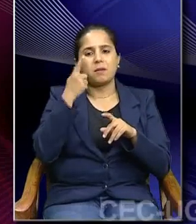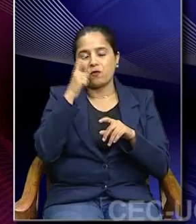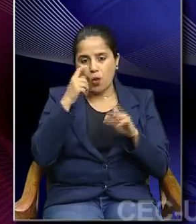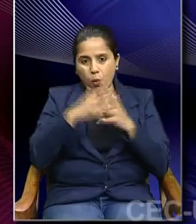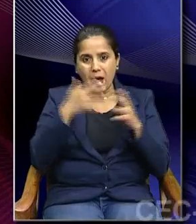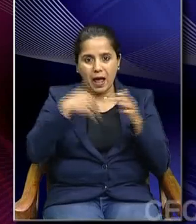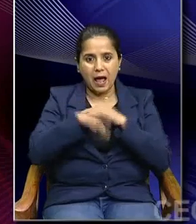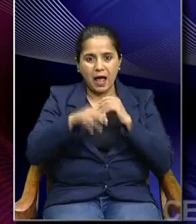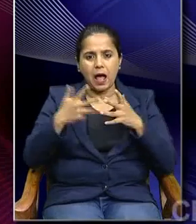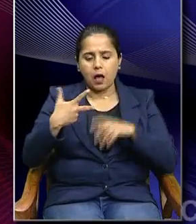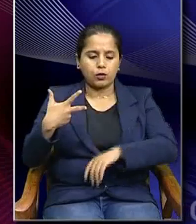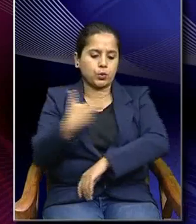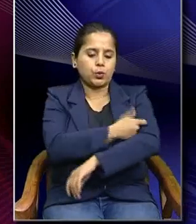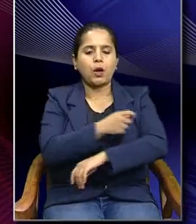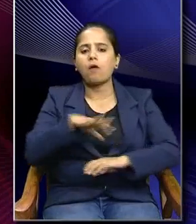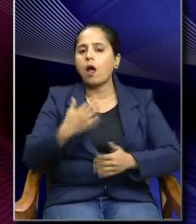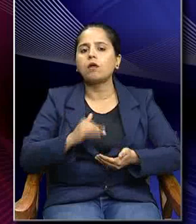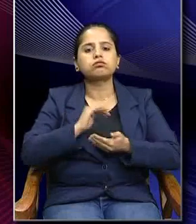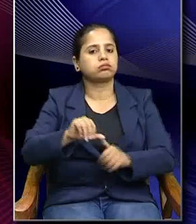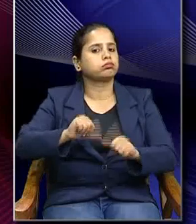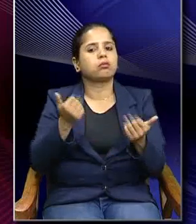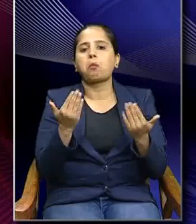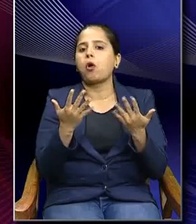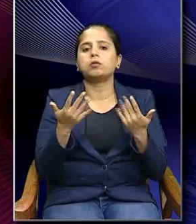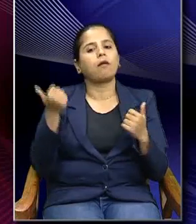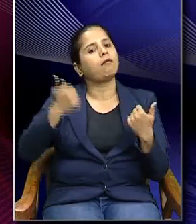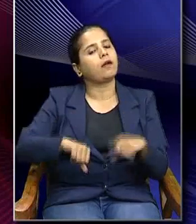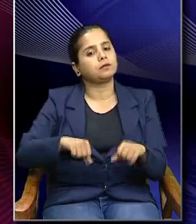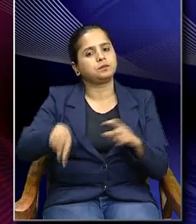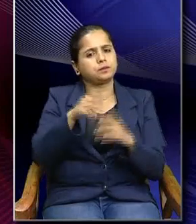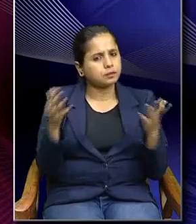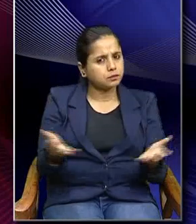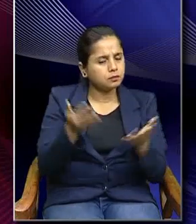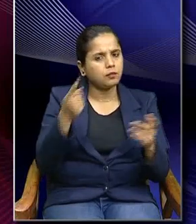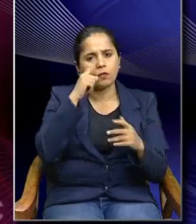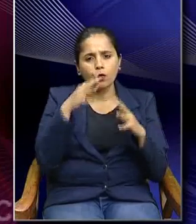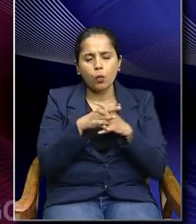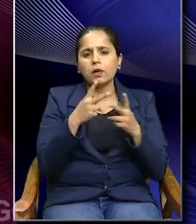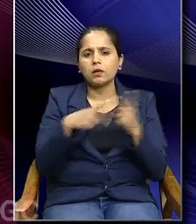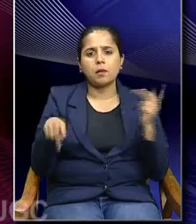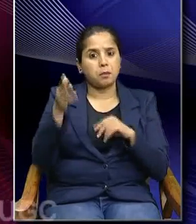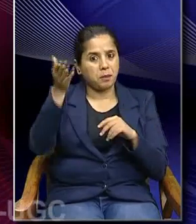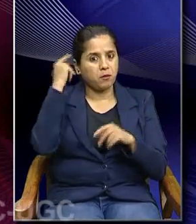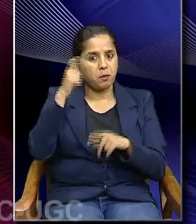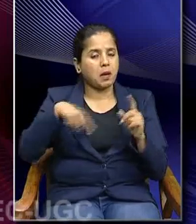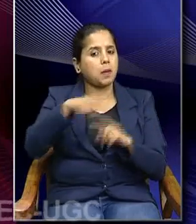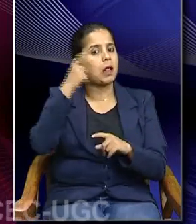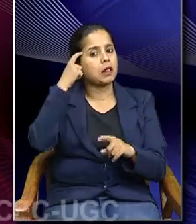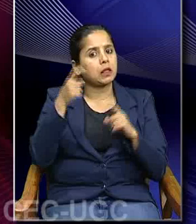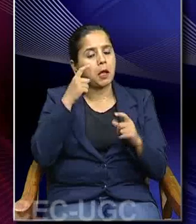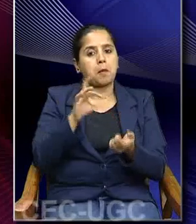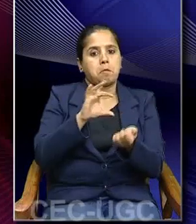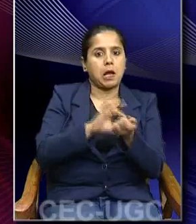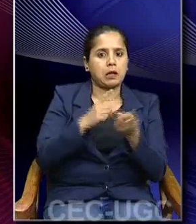It emphasized on demographic change through education and motivation. So earlier it was more or less in terms of